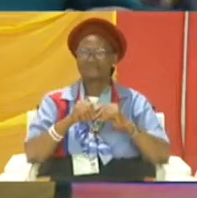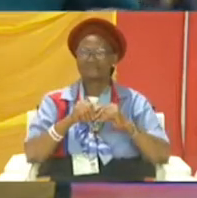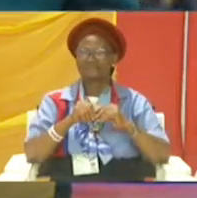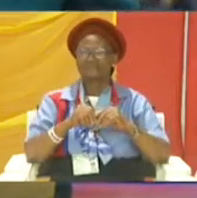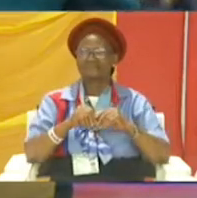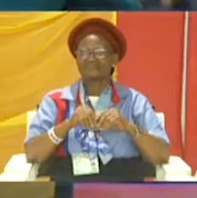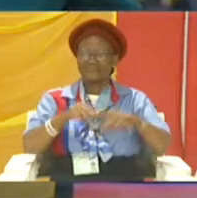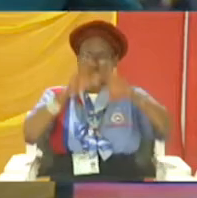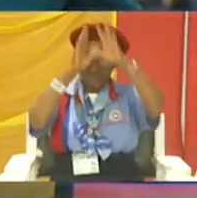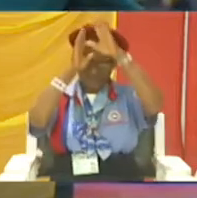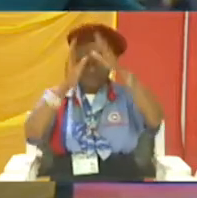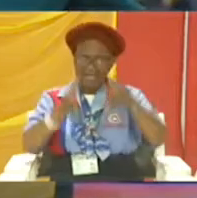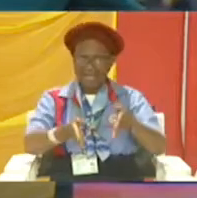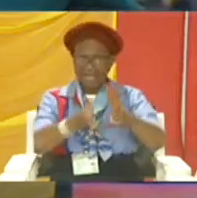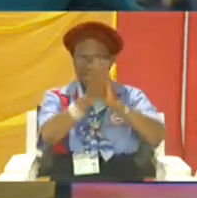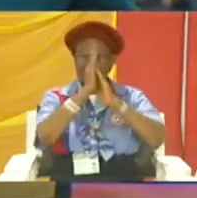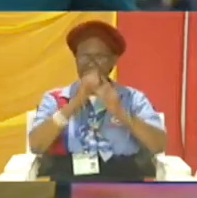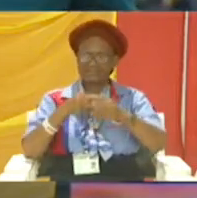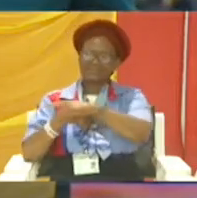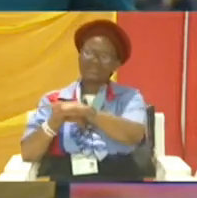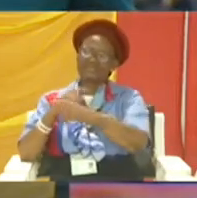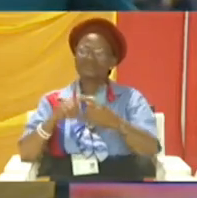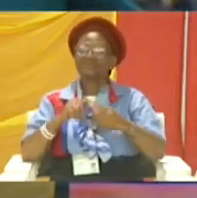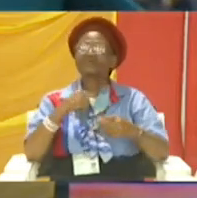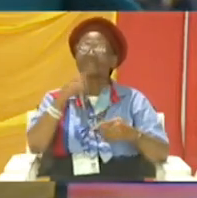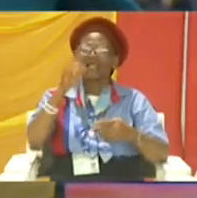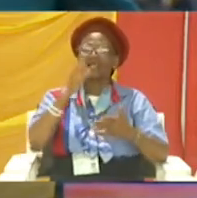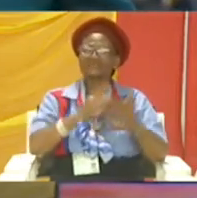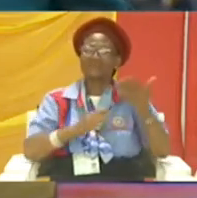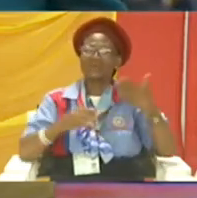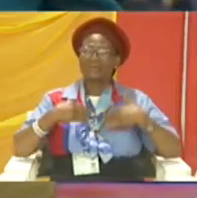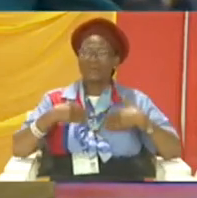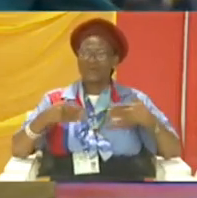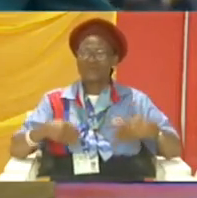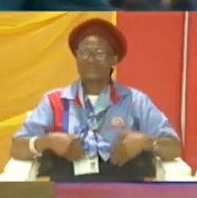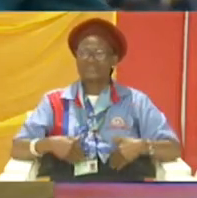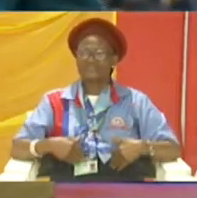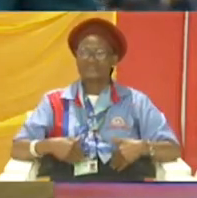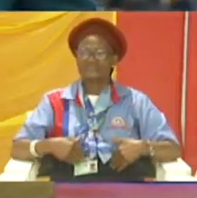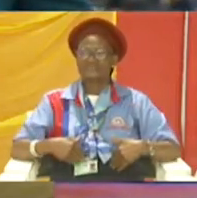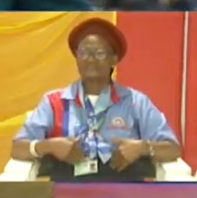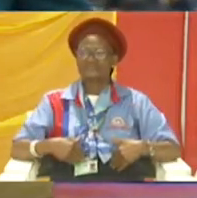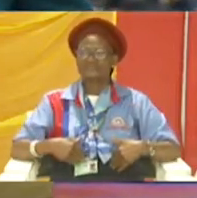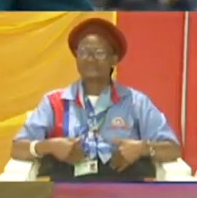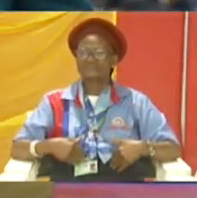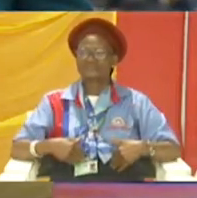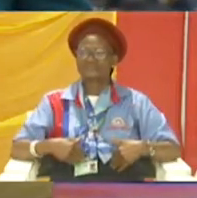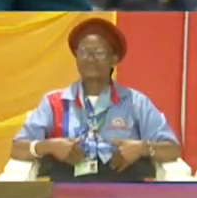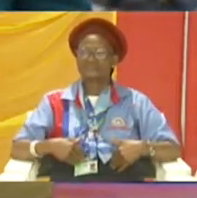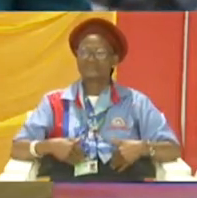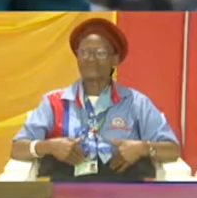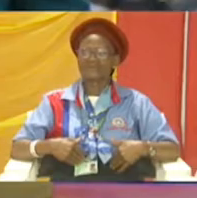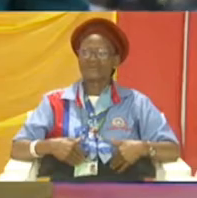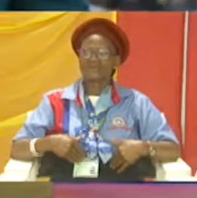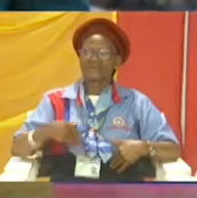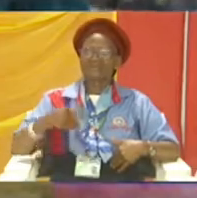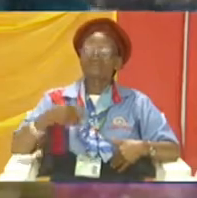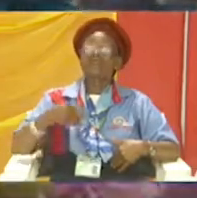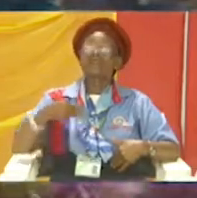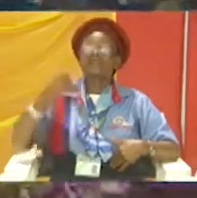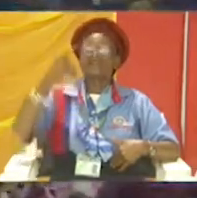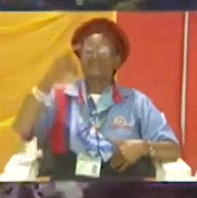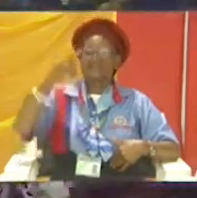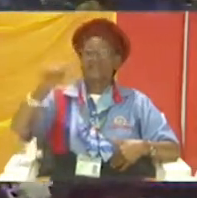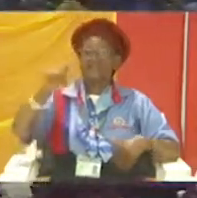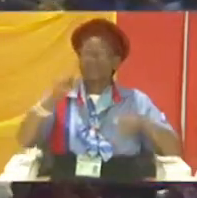Daddy asked me to tell somebody. Daddy, you can suffer when you come. The customers will begin to come. I want